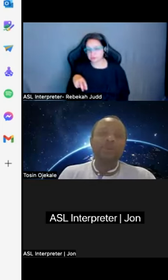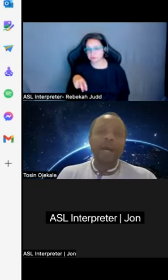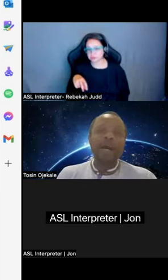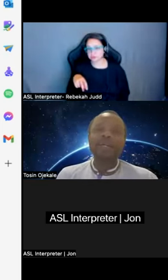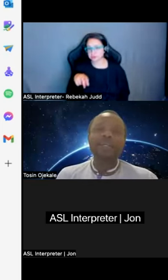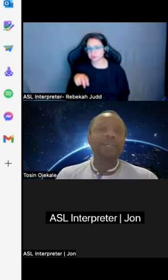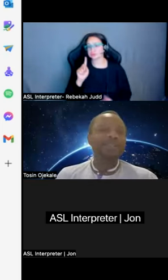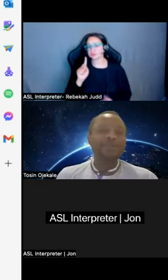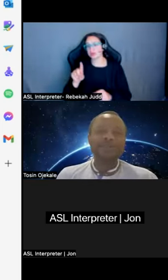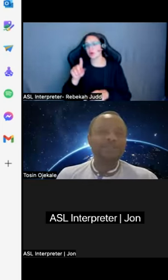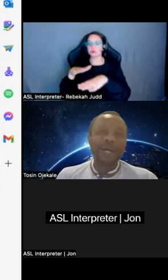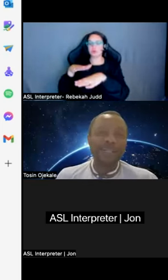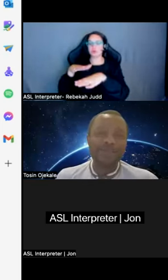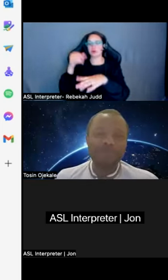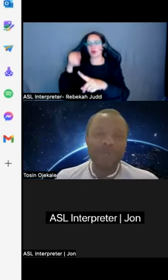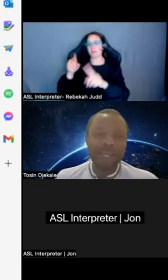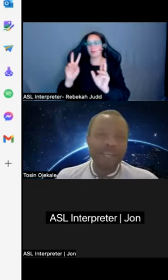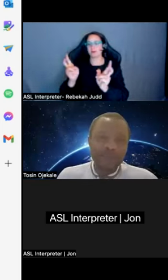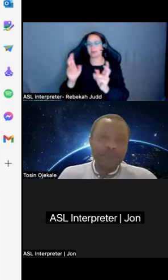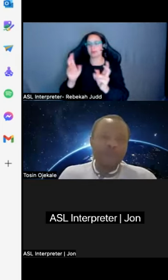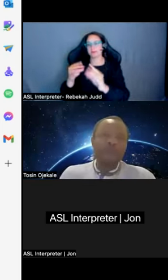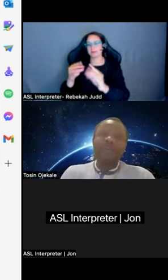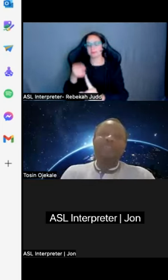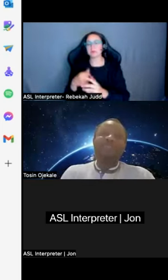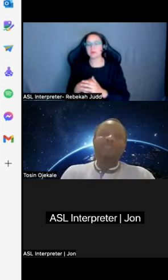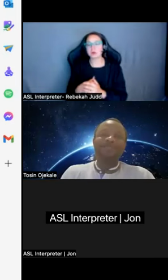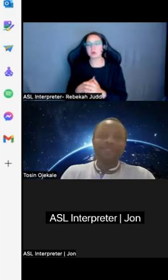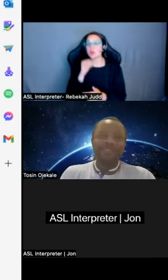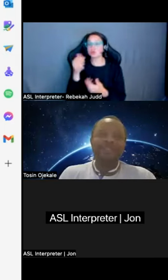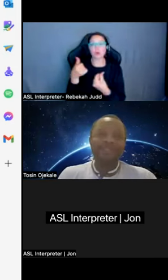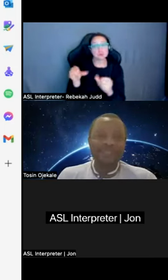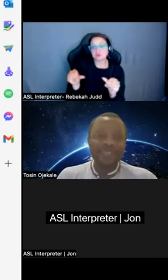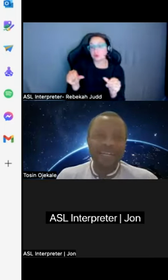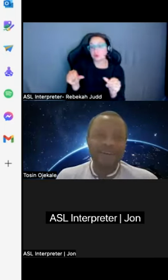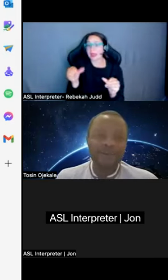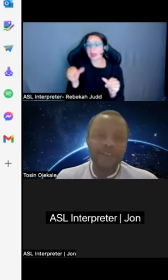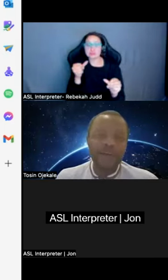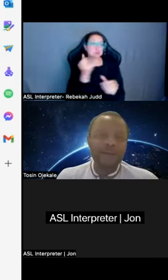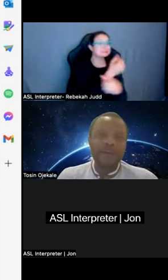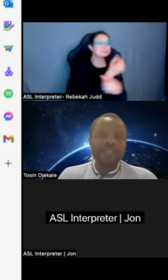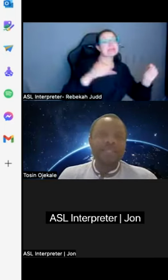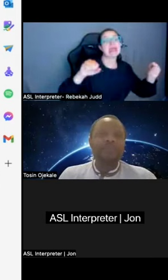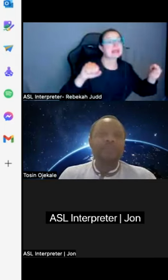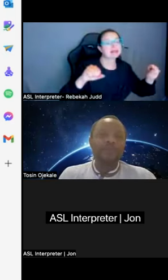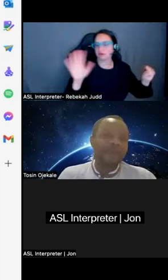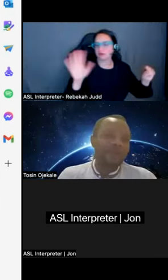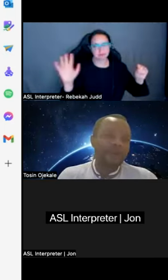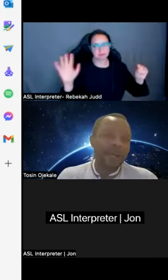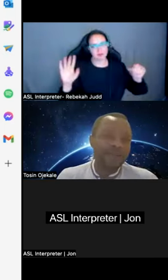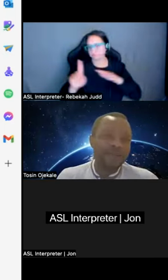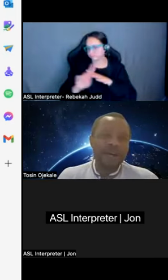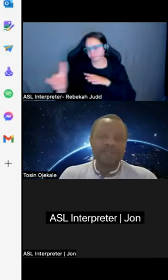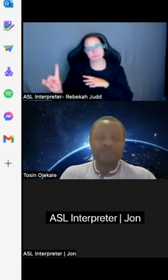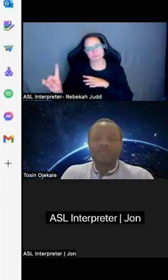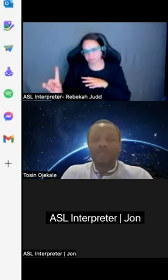don't look back, don't try to be a hero, just get out of the environment and move away as far as